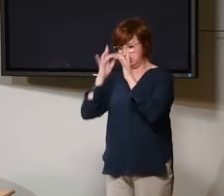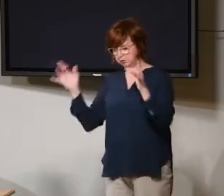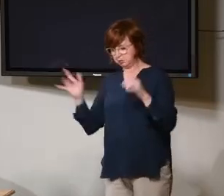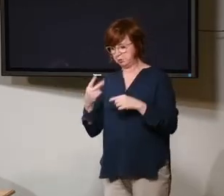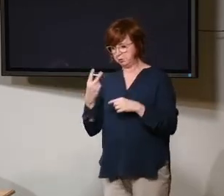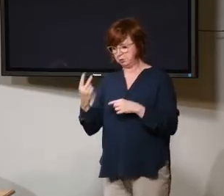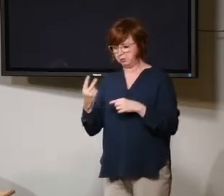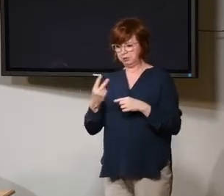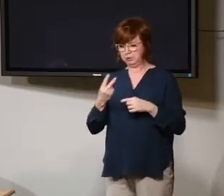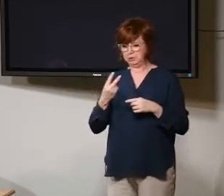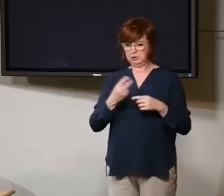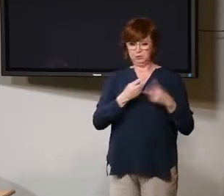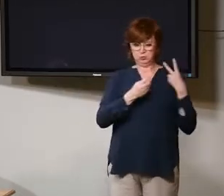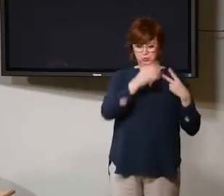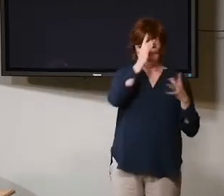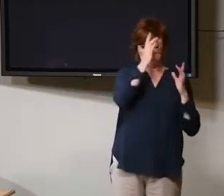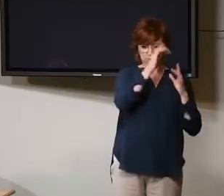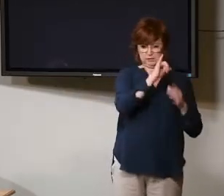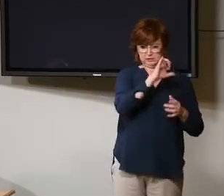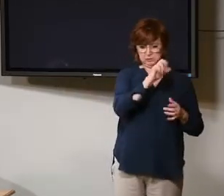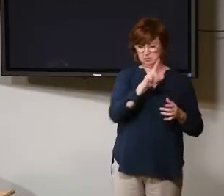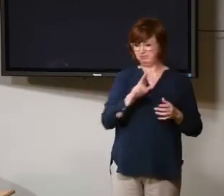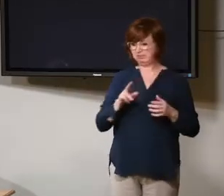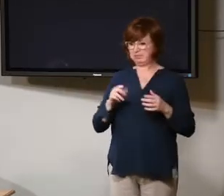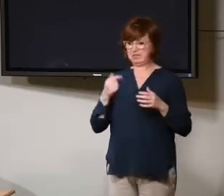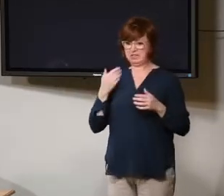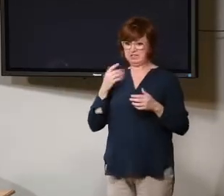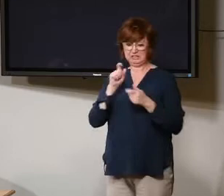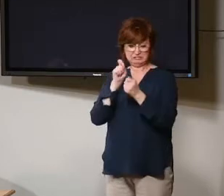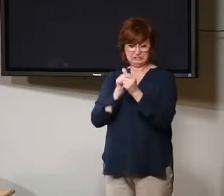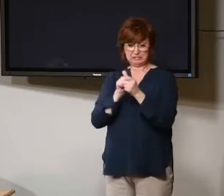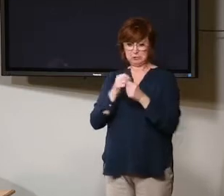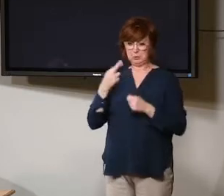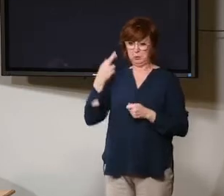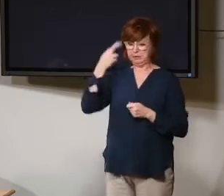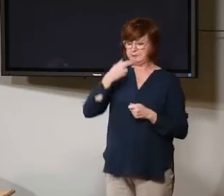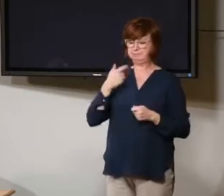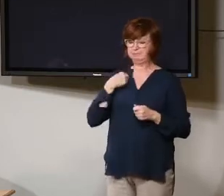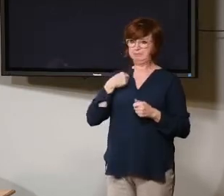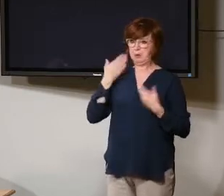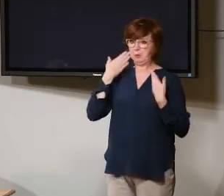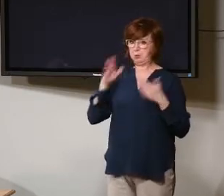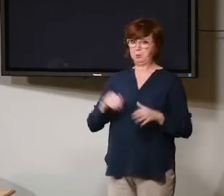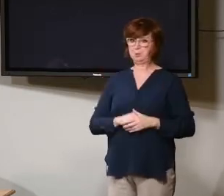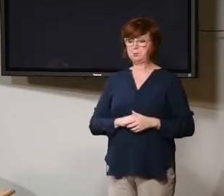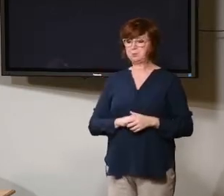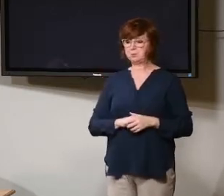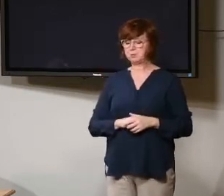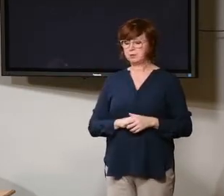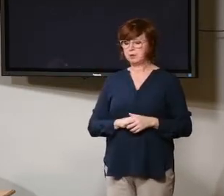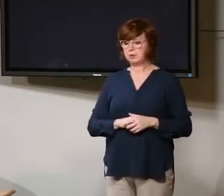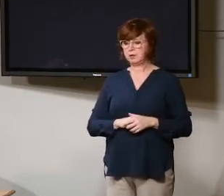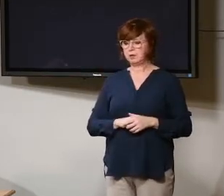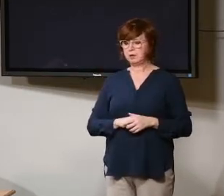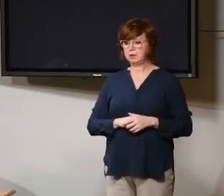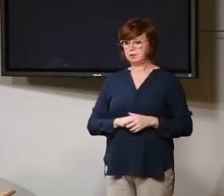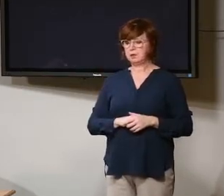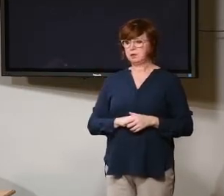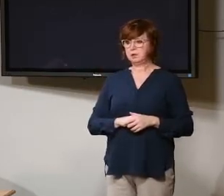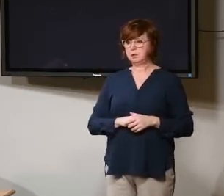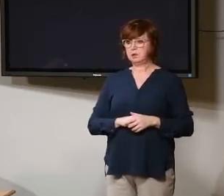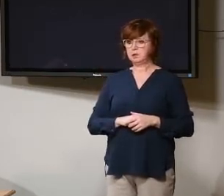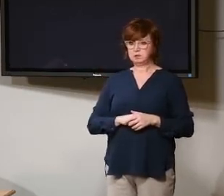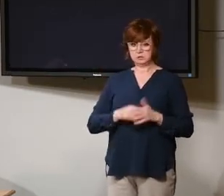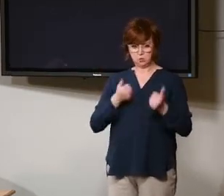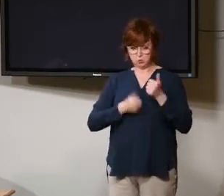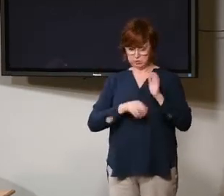floors. We don't have enough information regarding of those 4, which were primarily due to COVID-19, which